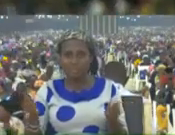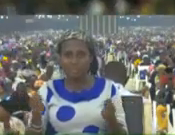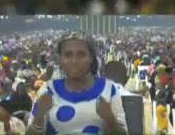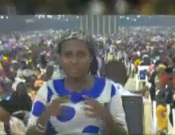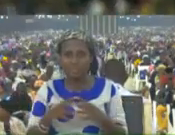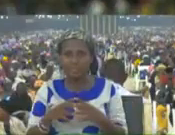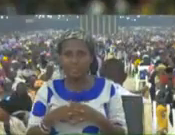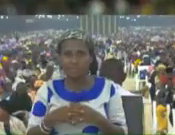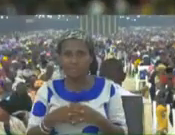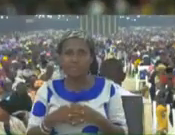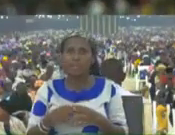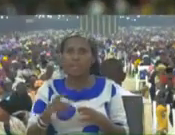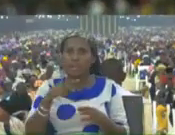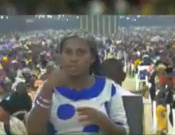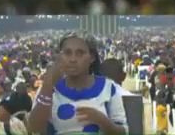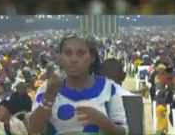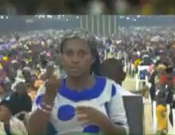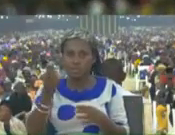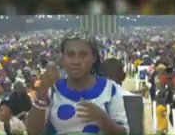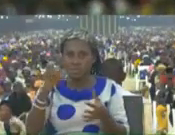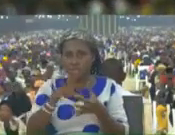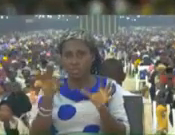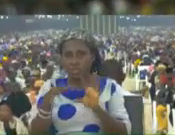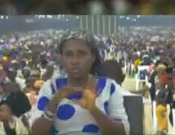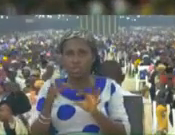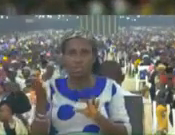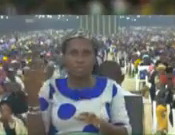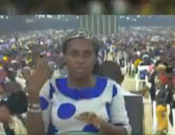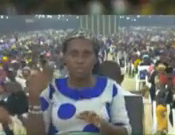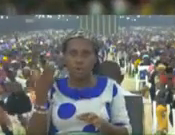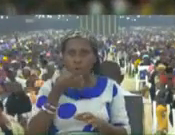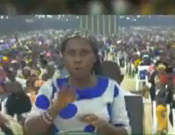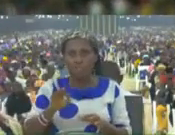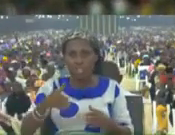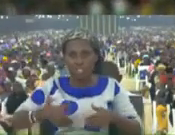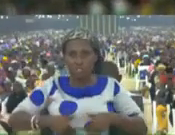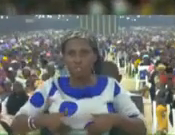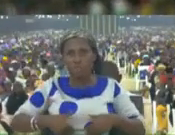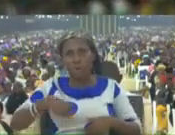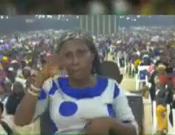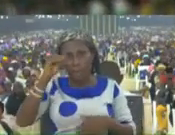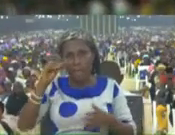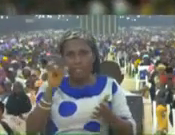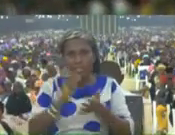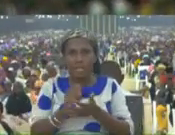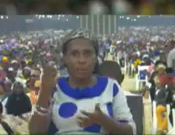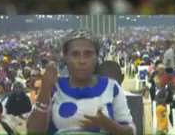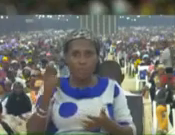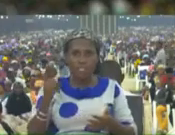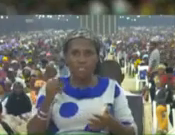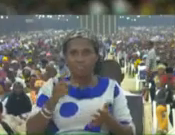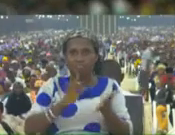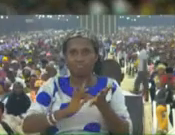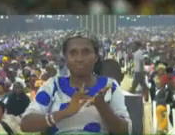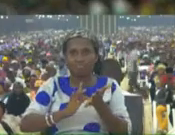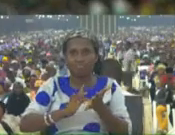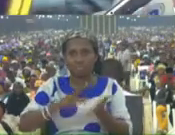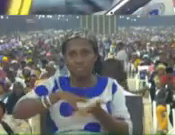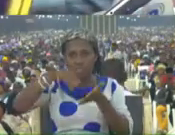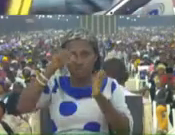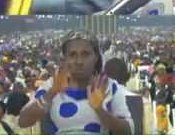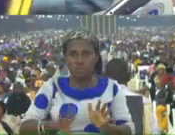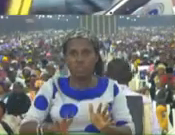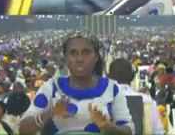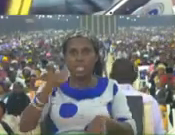I told you the story before of a young man who was a medical student at UI.